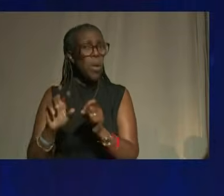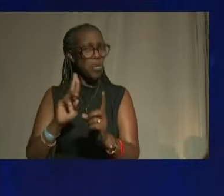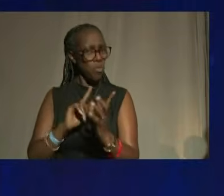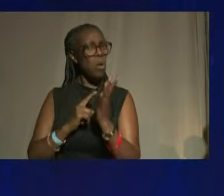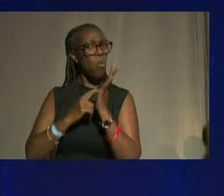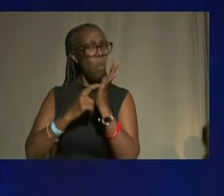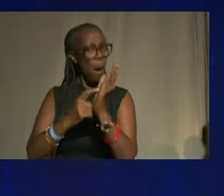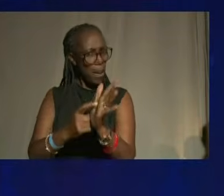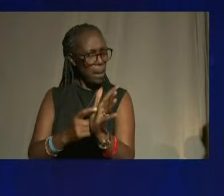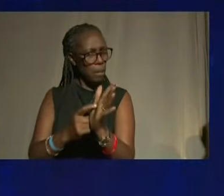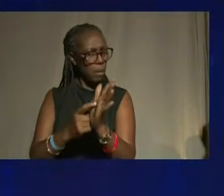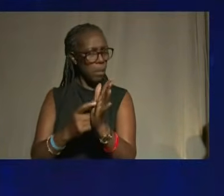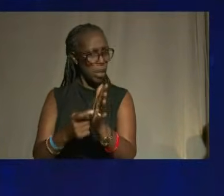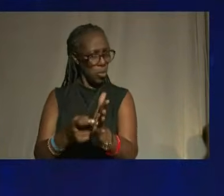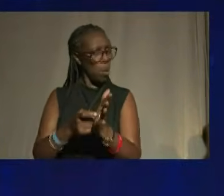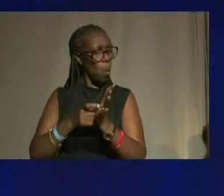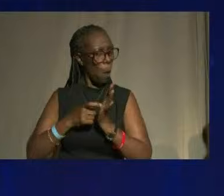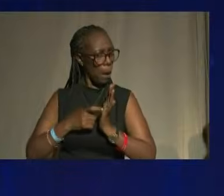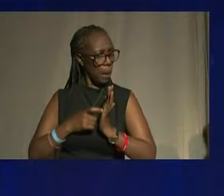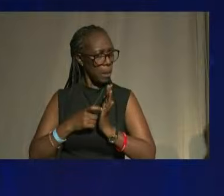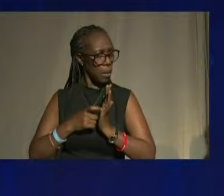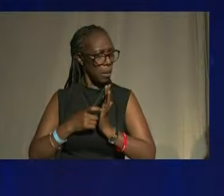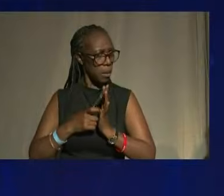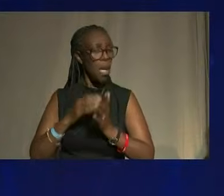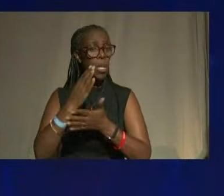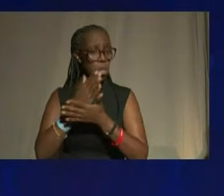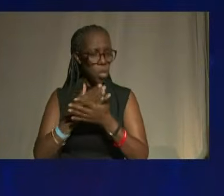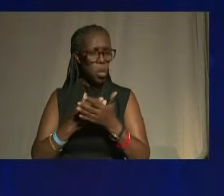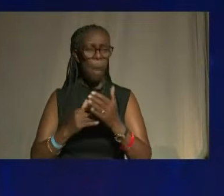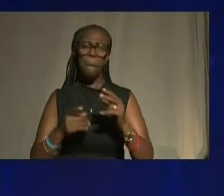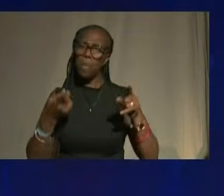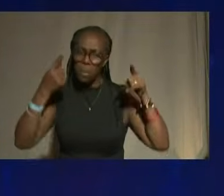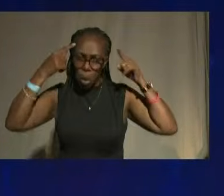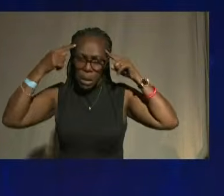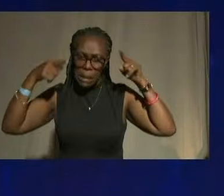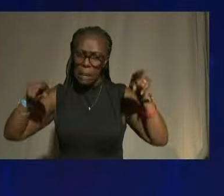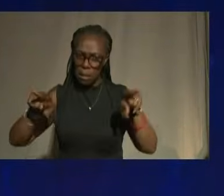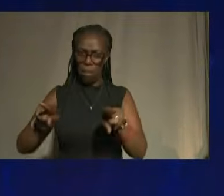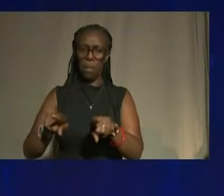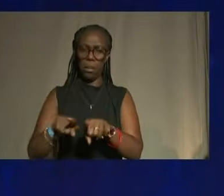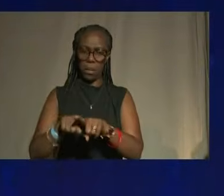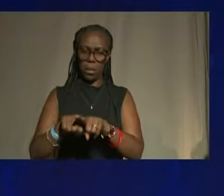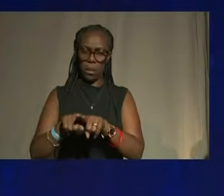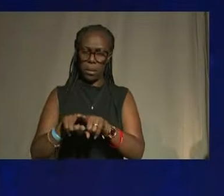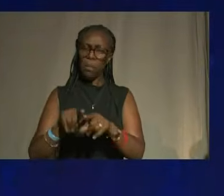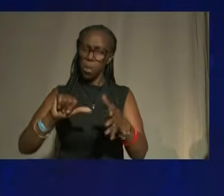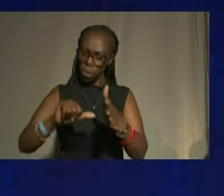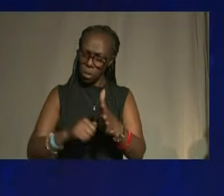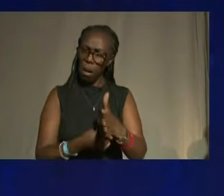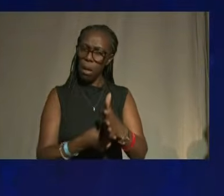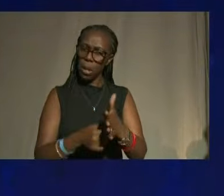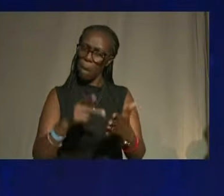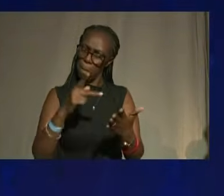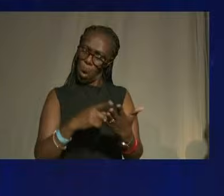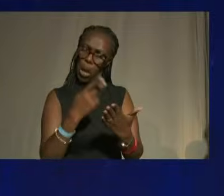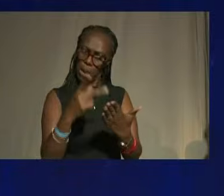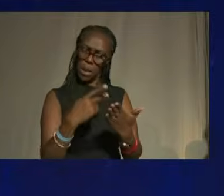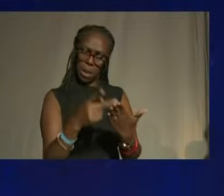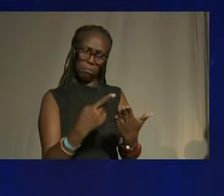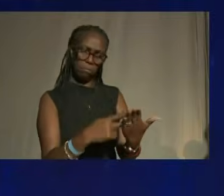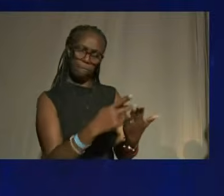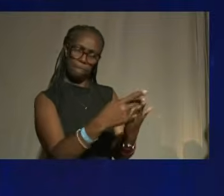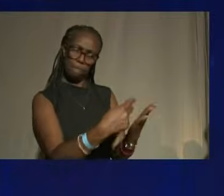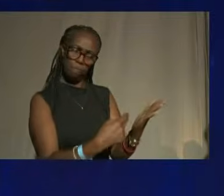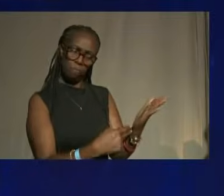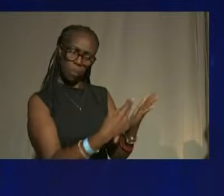requires some consensus among the region to ensure that you implement a policy which every country agrees to and that you